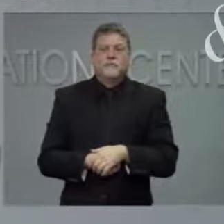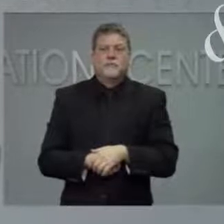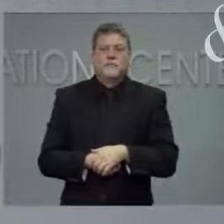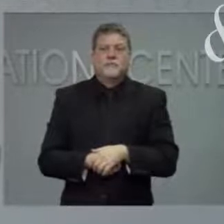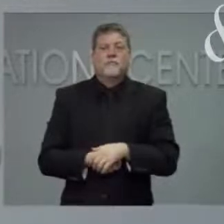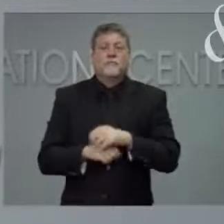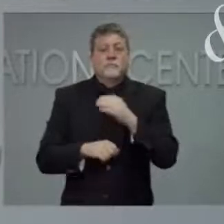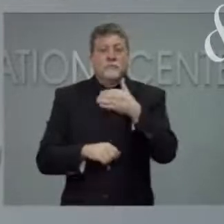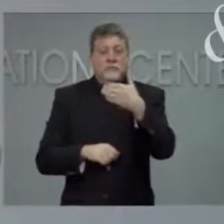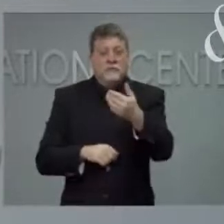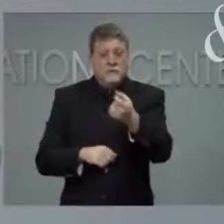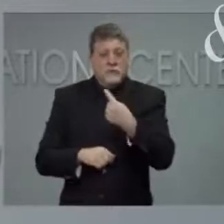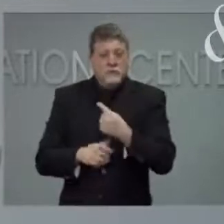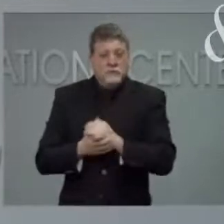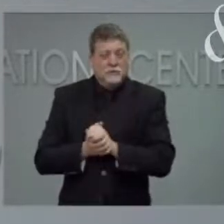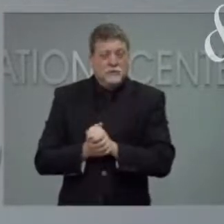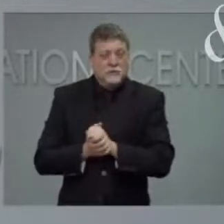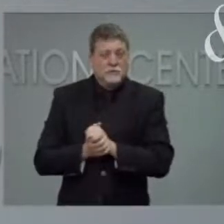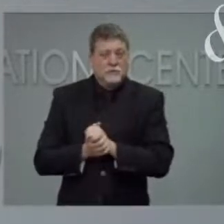Next question, please.